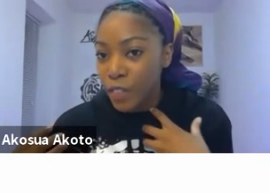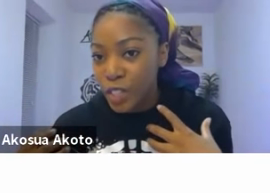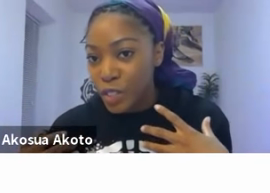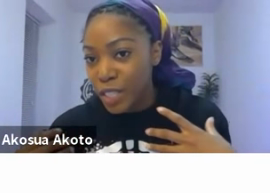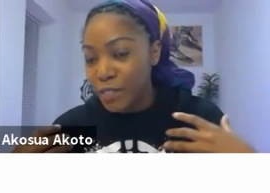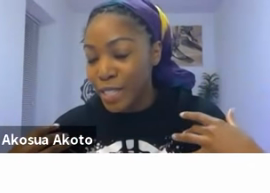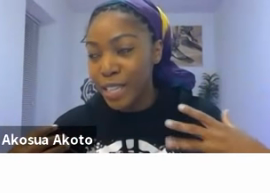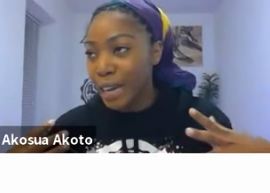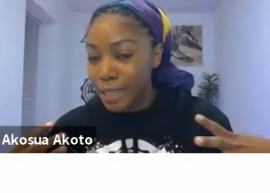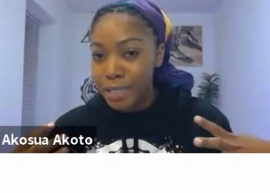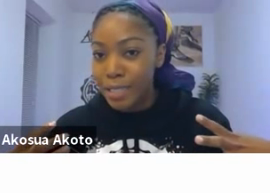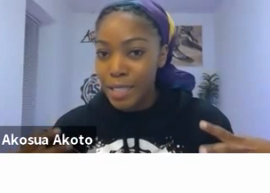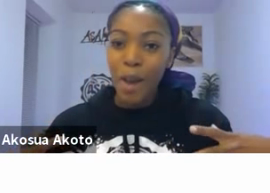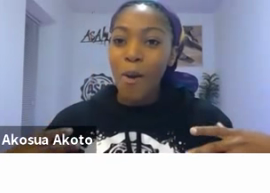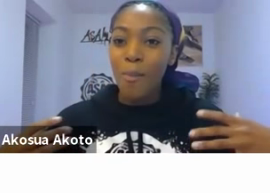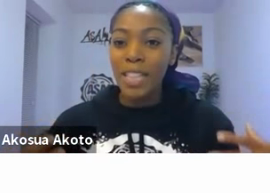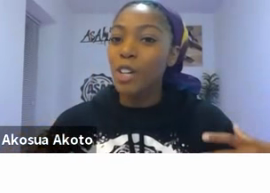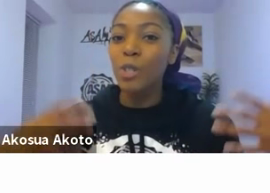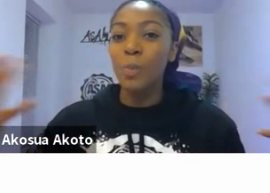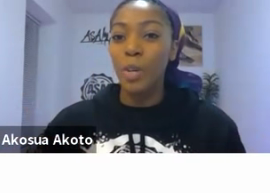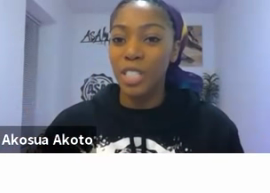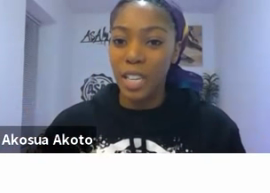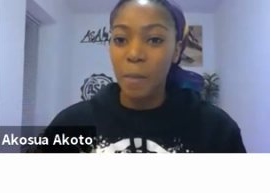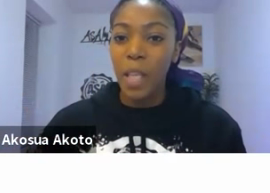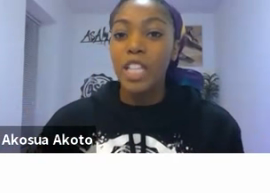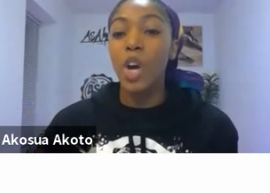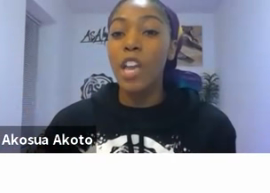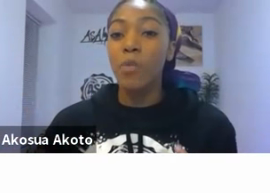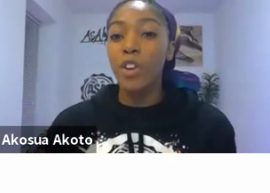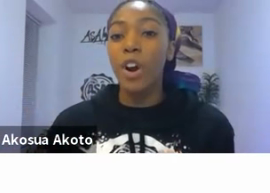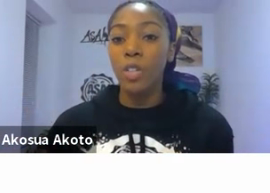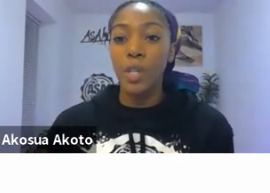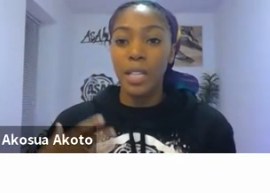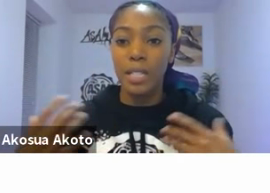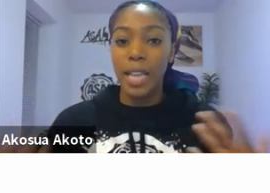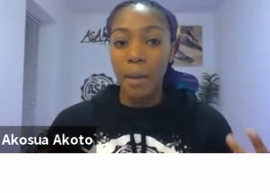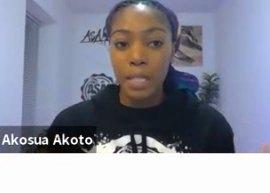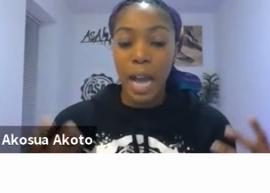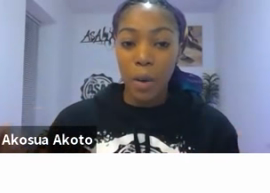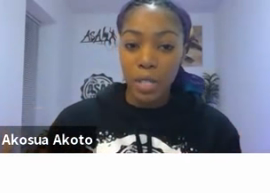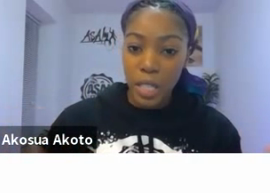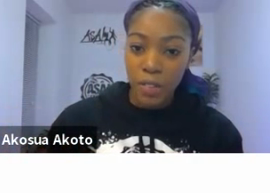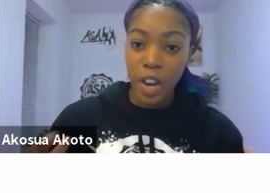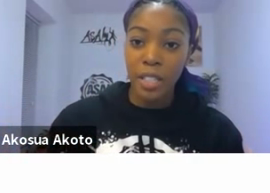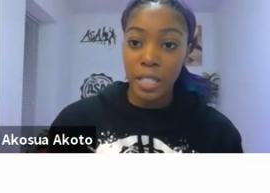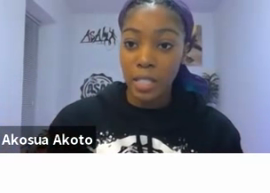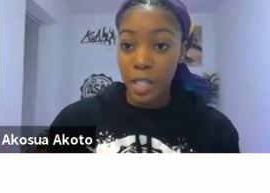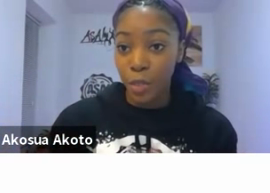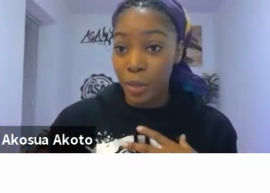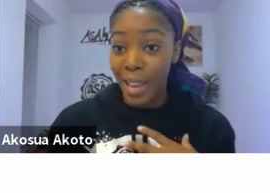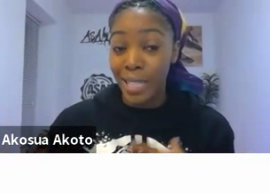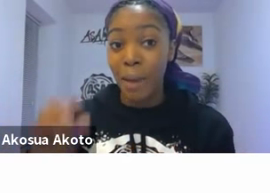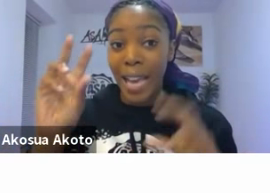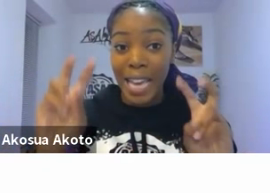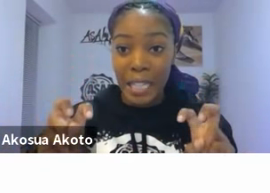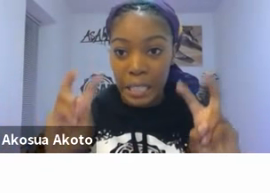we're the inventors of TikTok dances, but look who's pushing it. So if we're only gonna establish ourselves and our identity